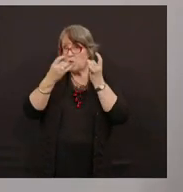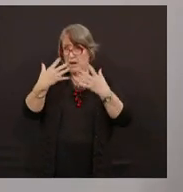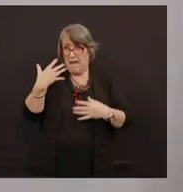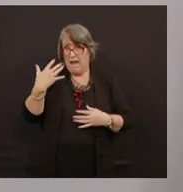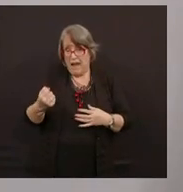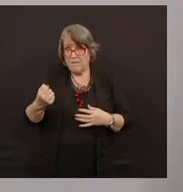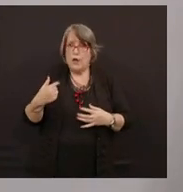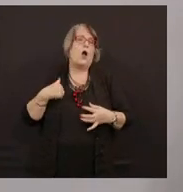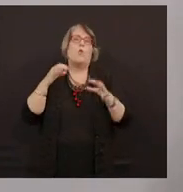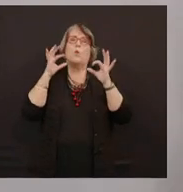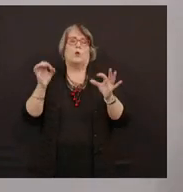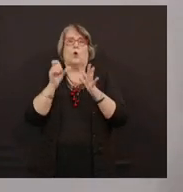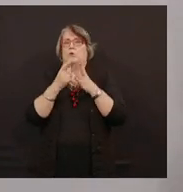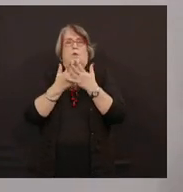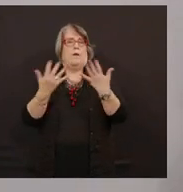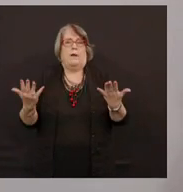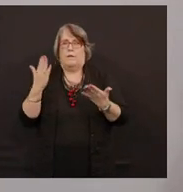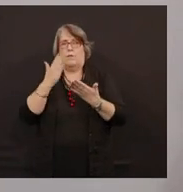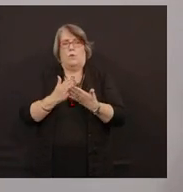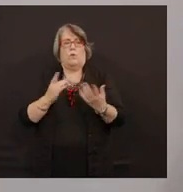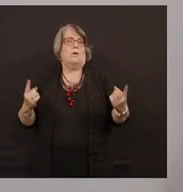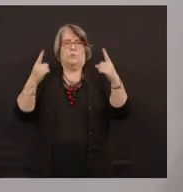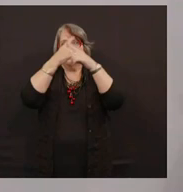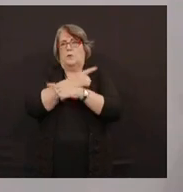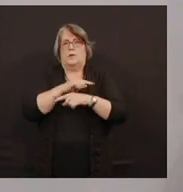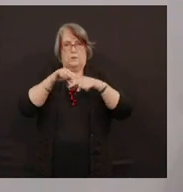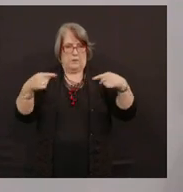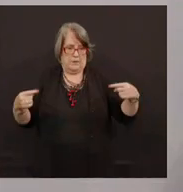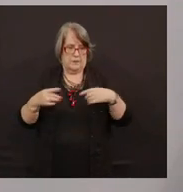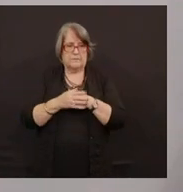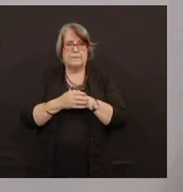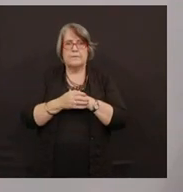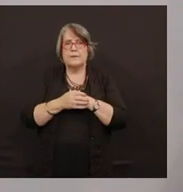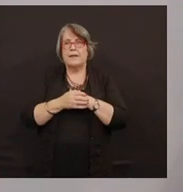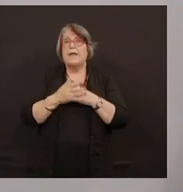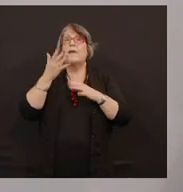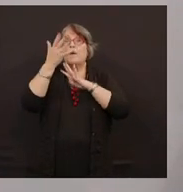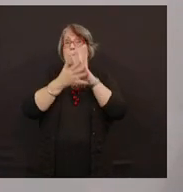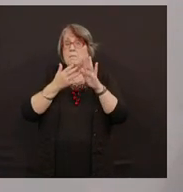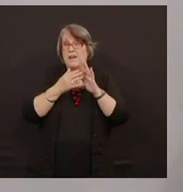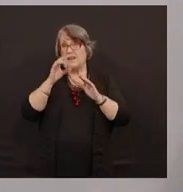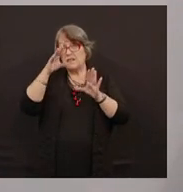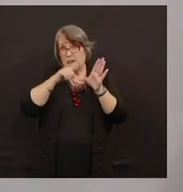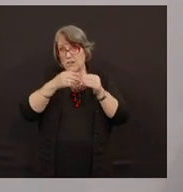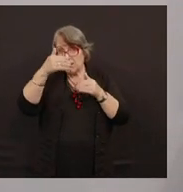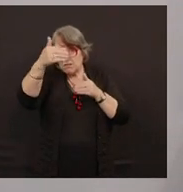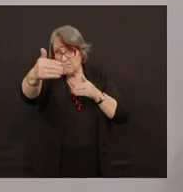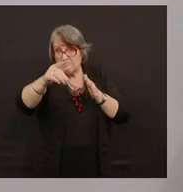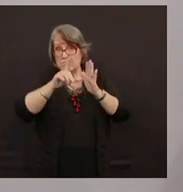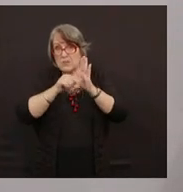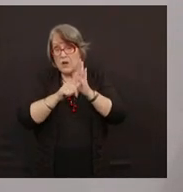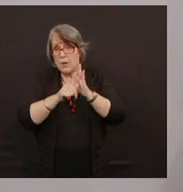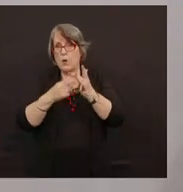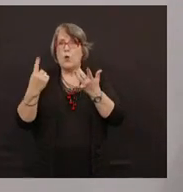got, and that we don't do anything that really disrupts what's happening now, and that then in another 10 years we've got